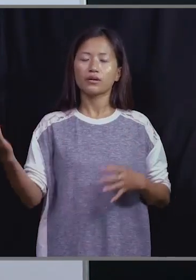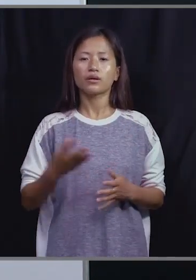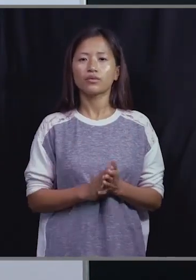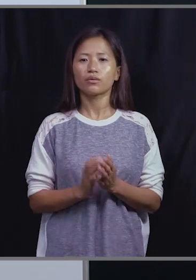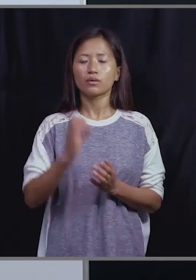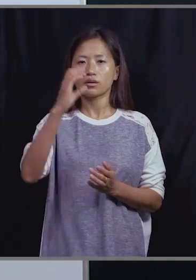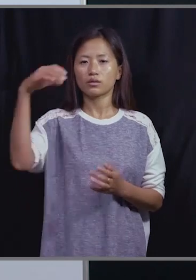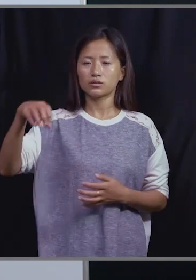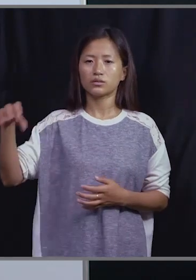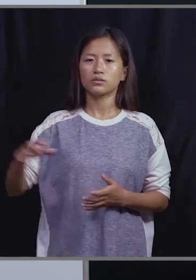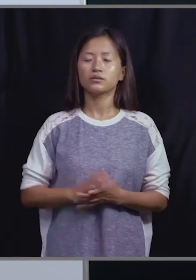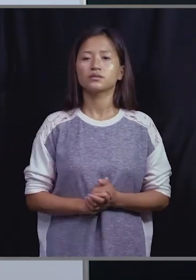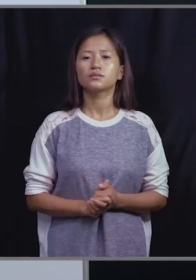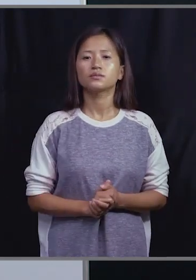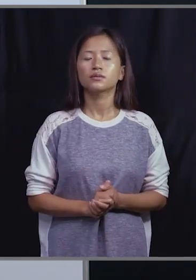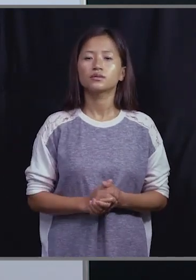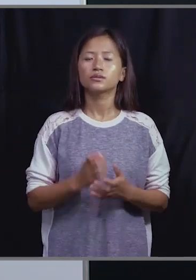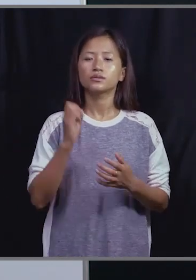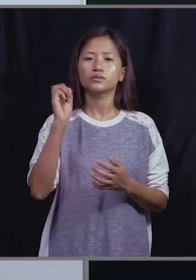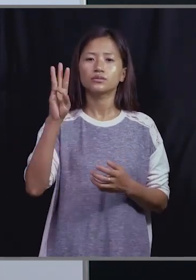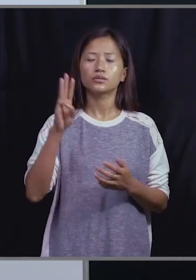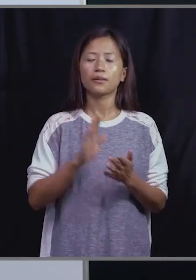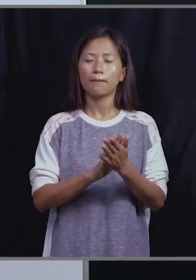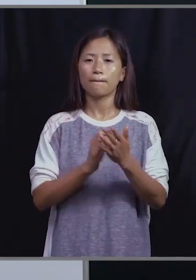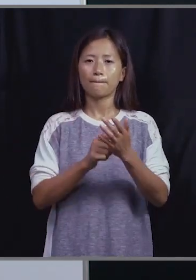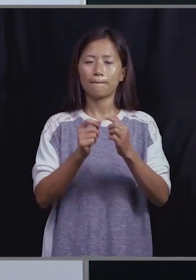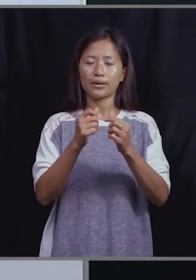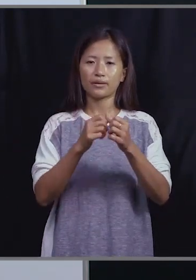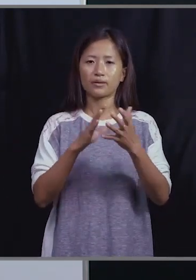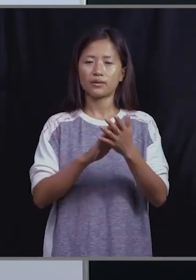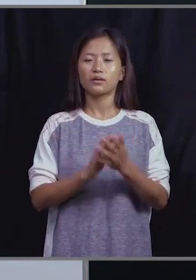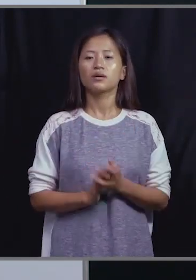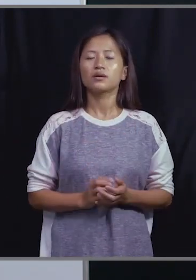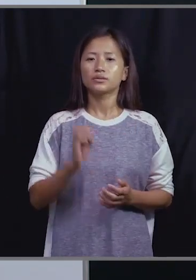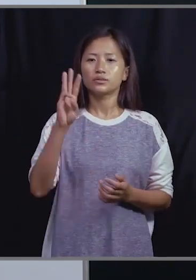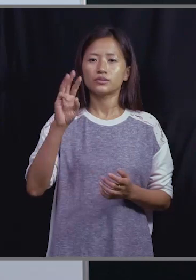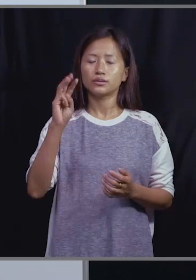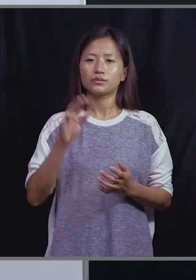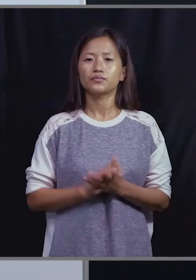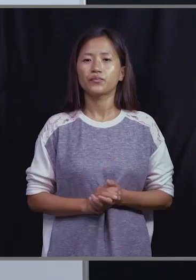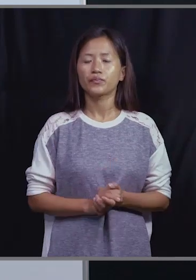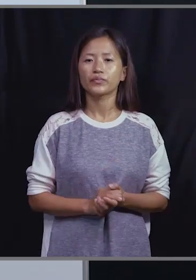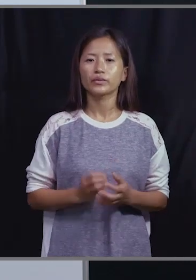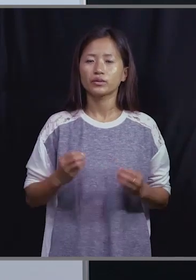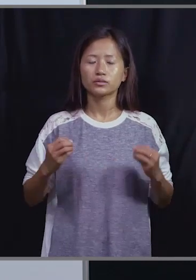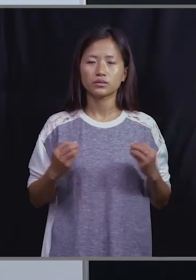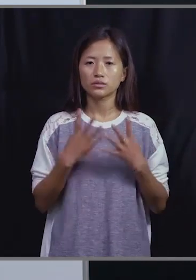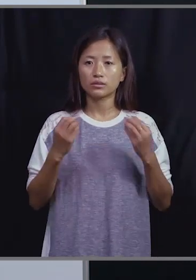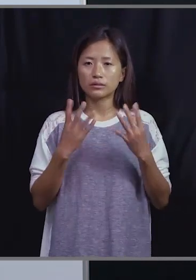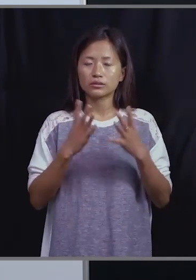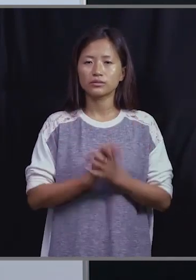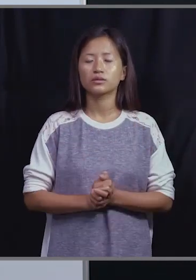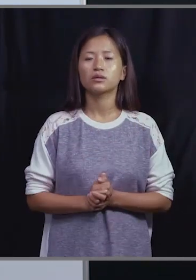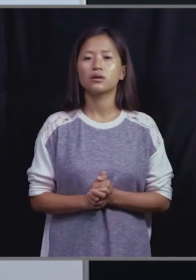The special reference is the 3 Baltic Republic, that is the Lithuania, Estonia and Latvia. They started to express, or they